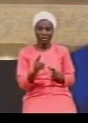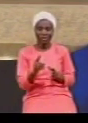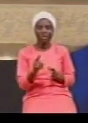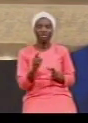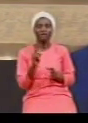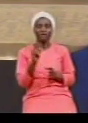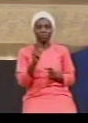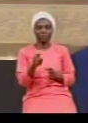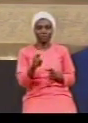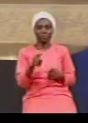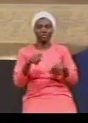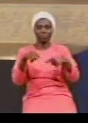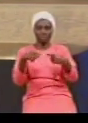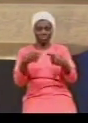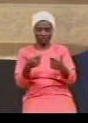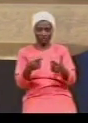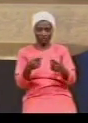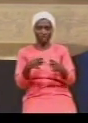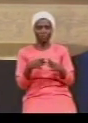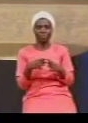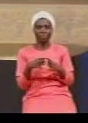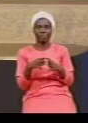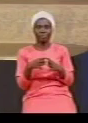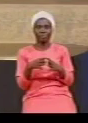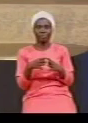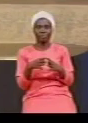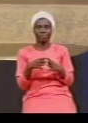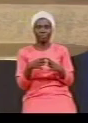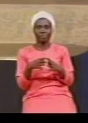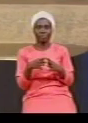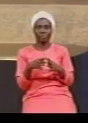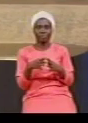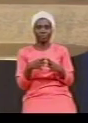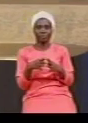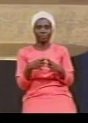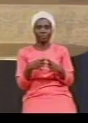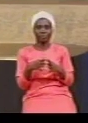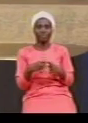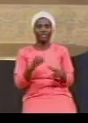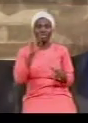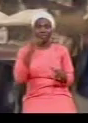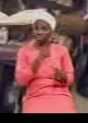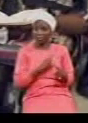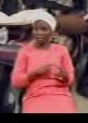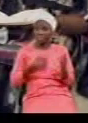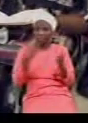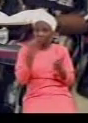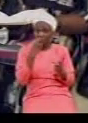whithersoever thou goest. Is the Lord speaking to you?